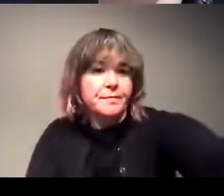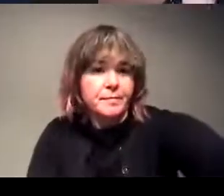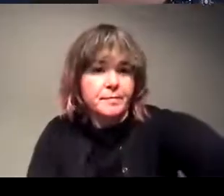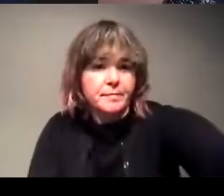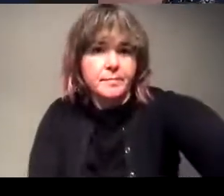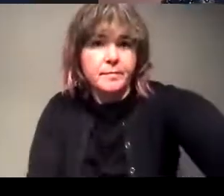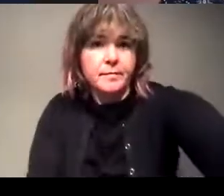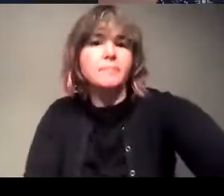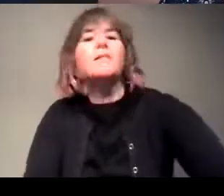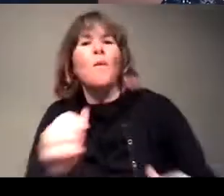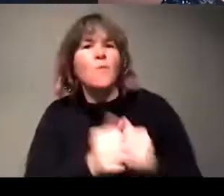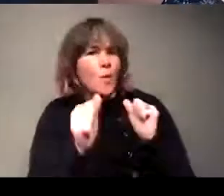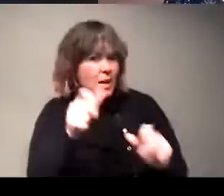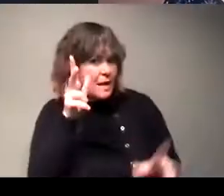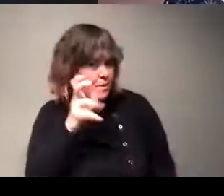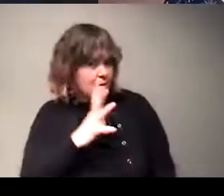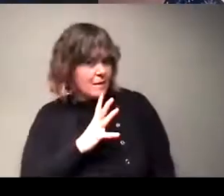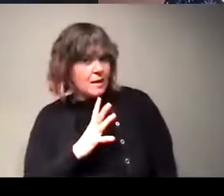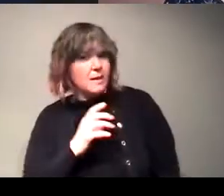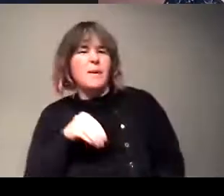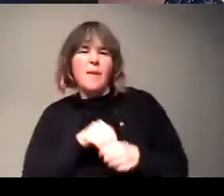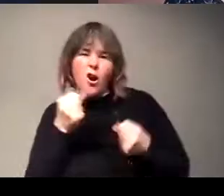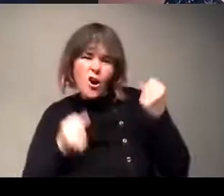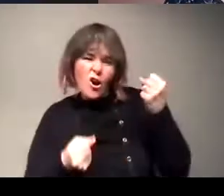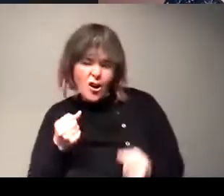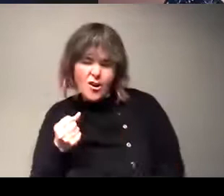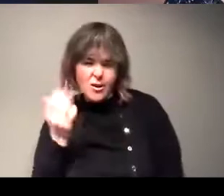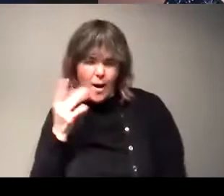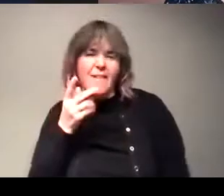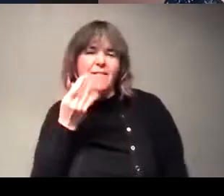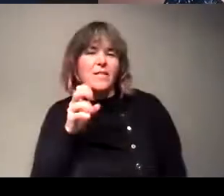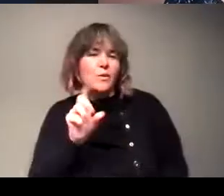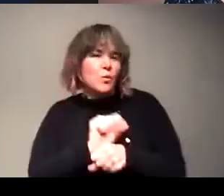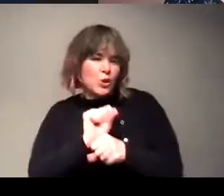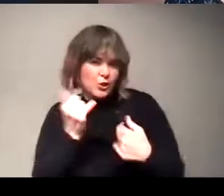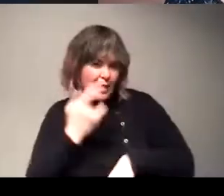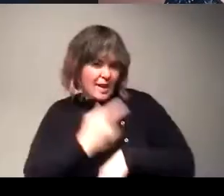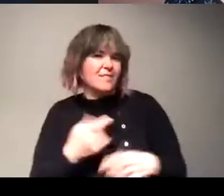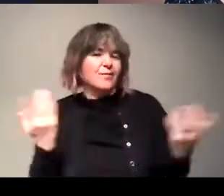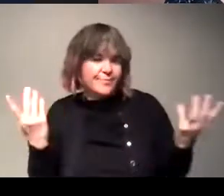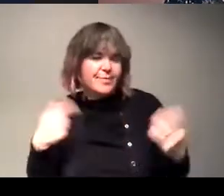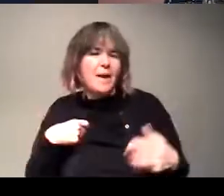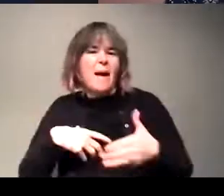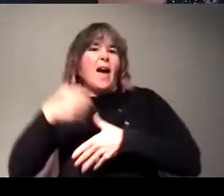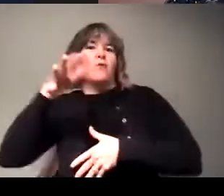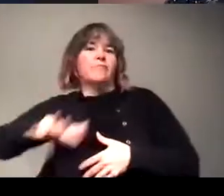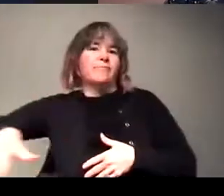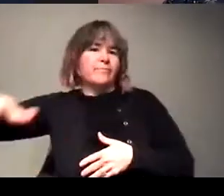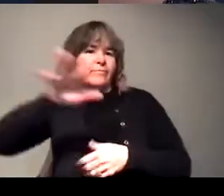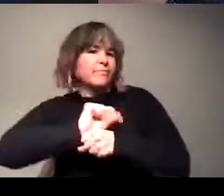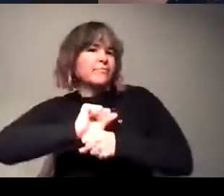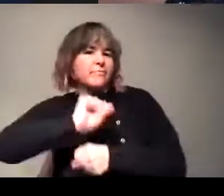Hey everyone, hopefully you can hear me fine. I'm in my car, I'm actually doing field work today. So I'm out in the field doing work right now,